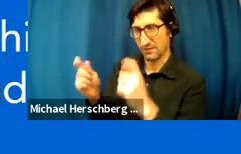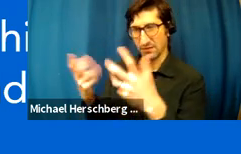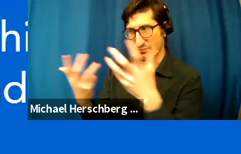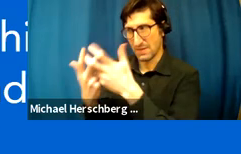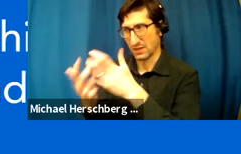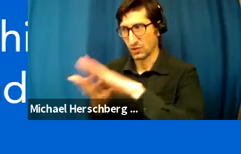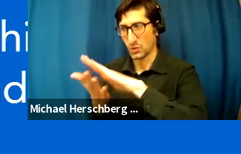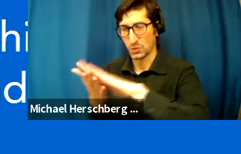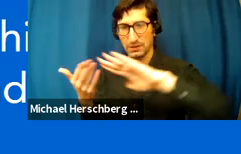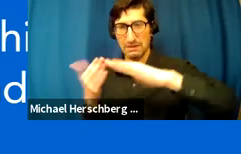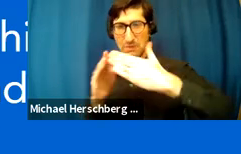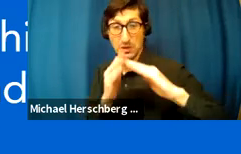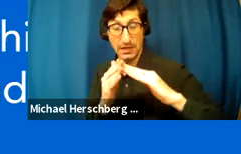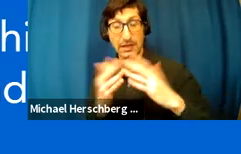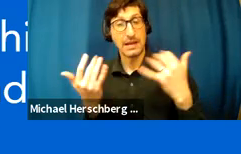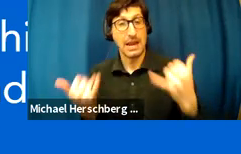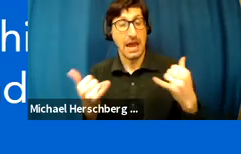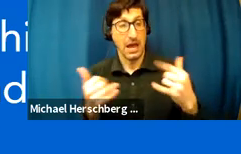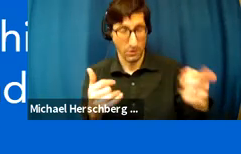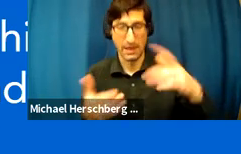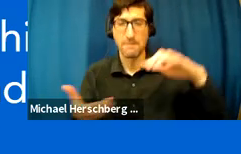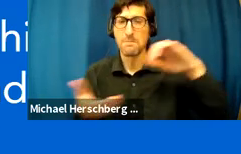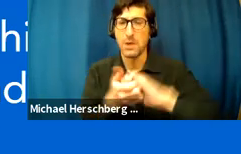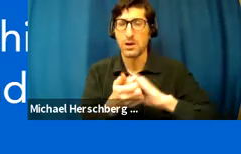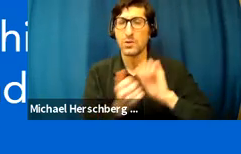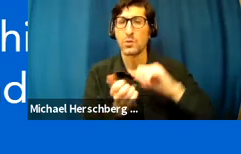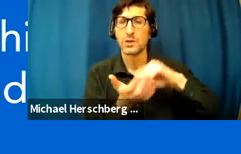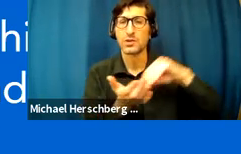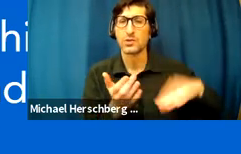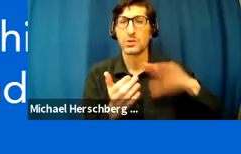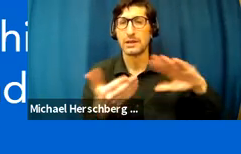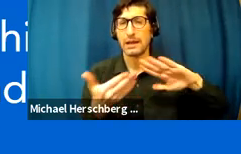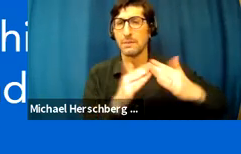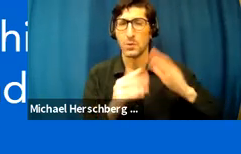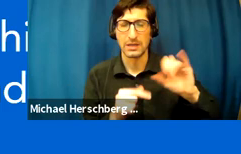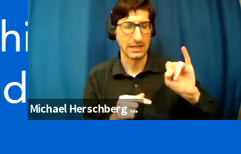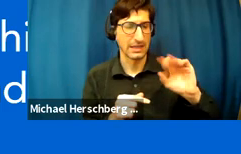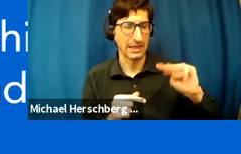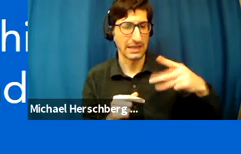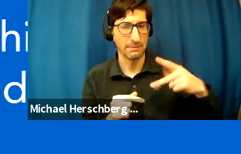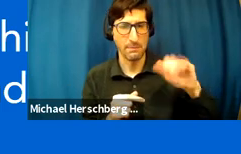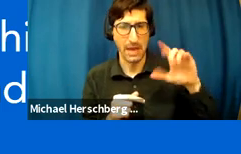year, in partnership with our Office of Student and Community Impact,